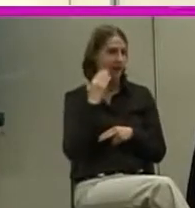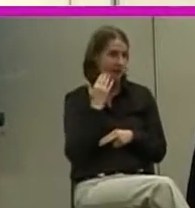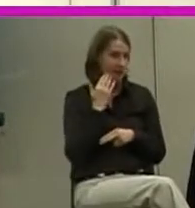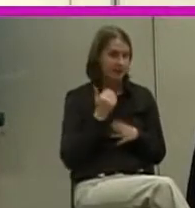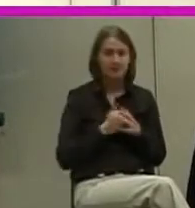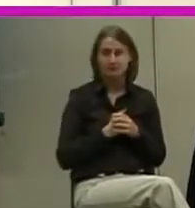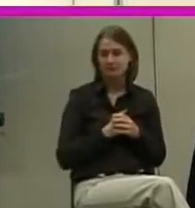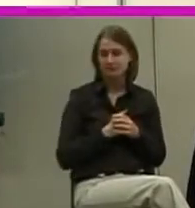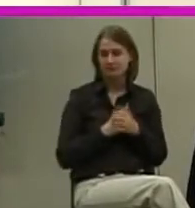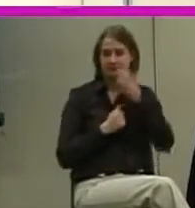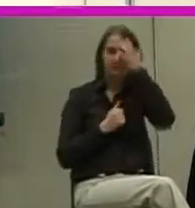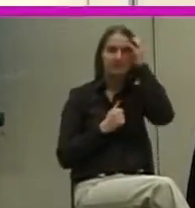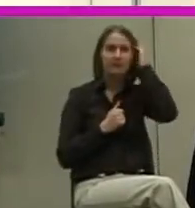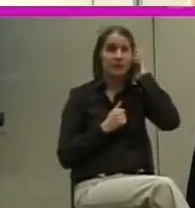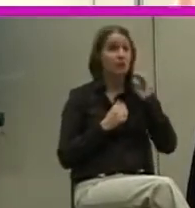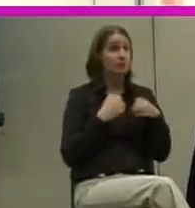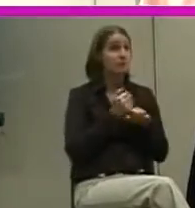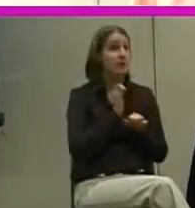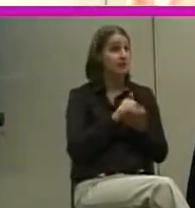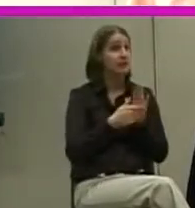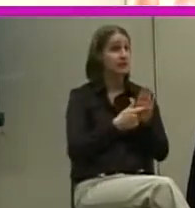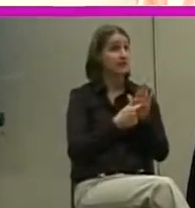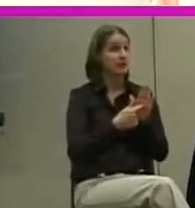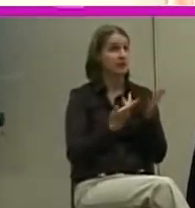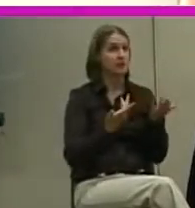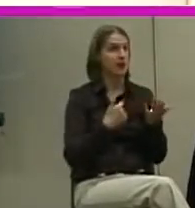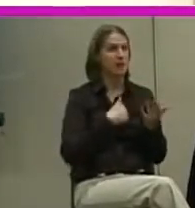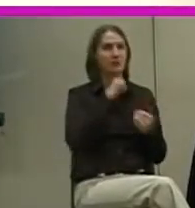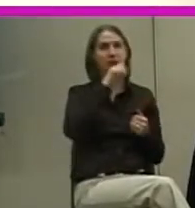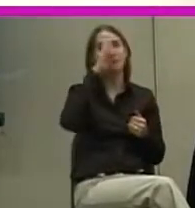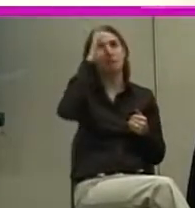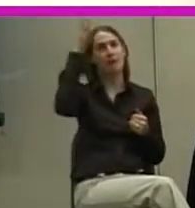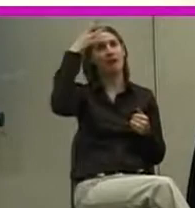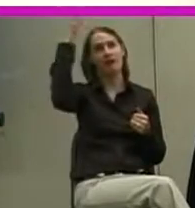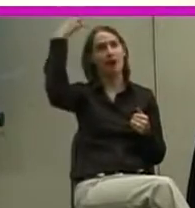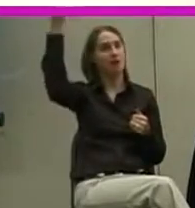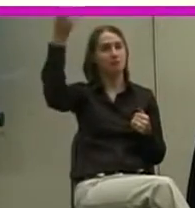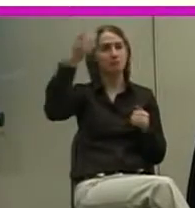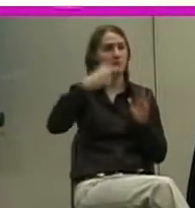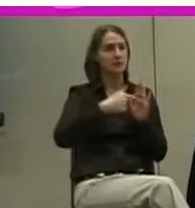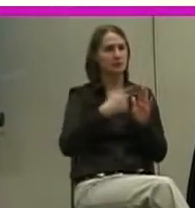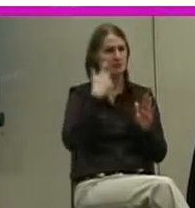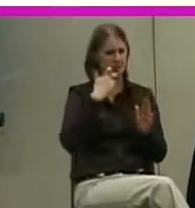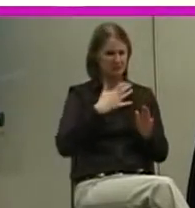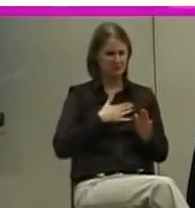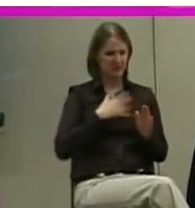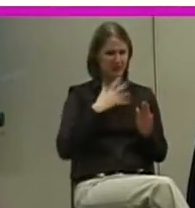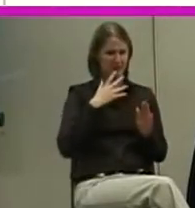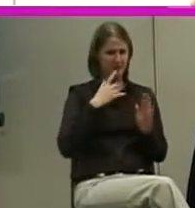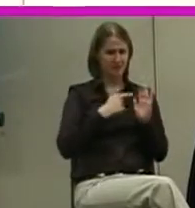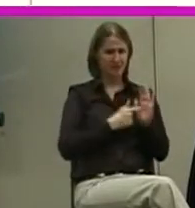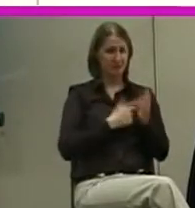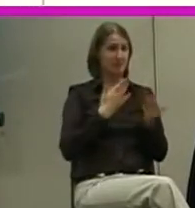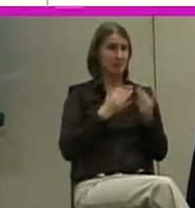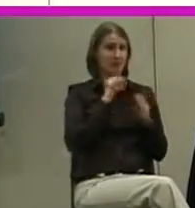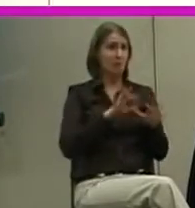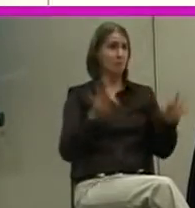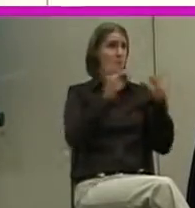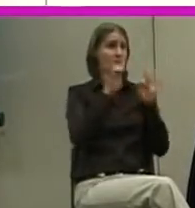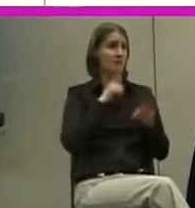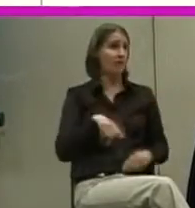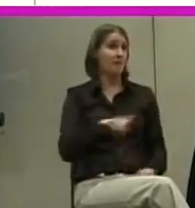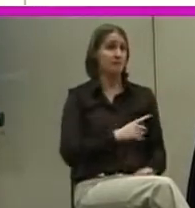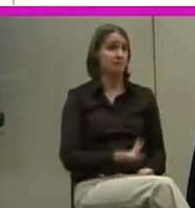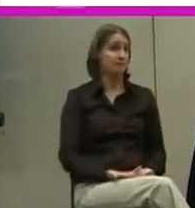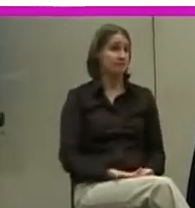and I would make that be the example. I'm not going to make up the examples, because my examples may or may not be relevant to any of the